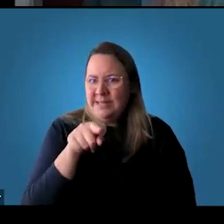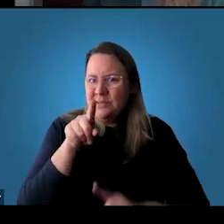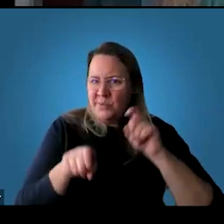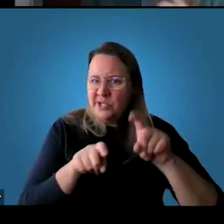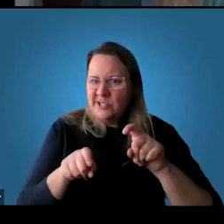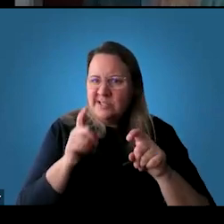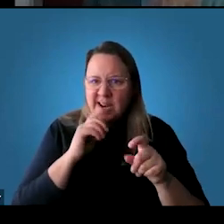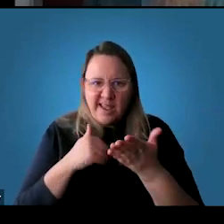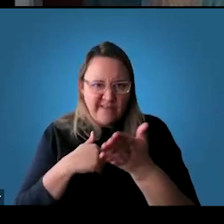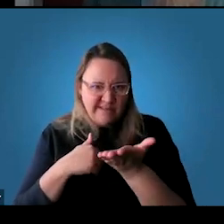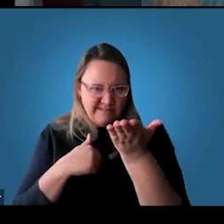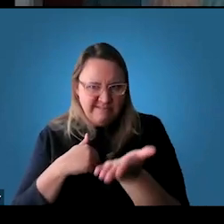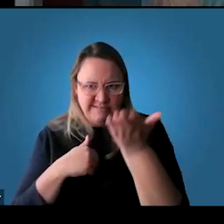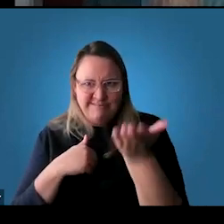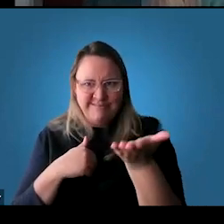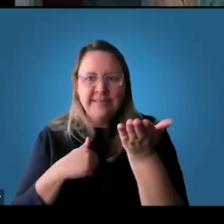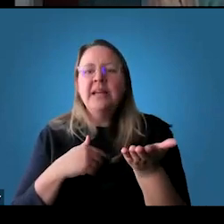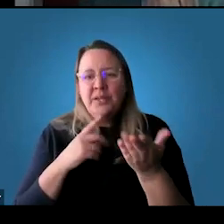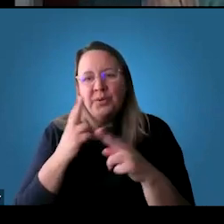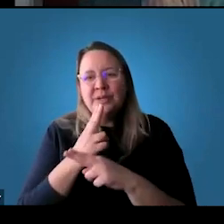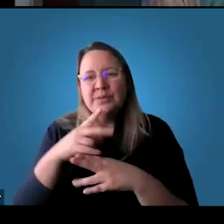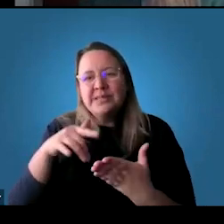questions that I have here as a kind of study guide.